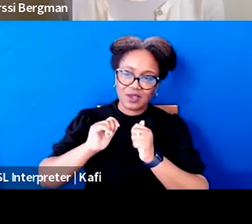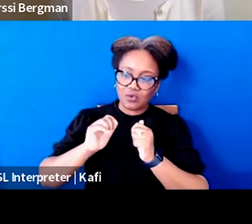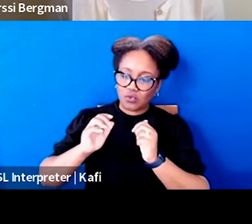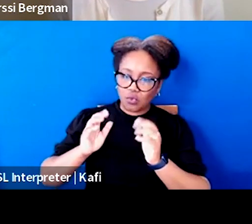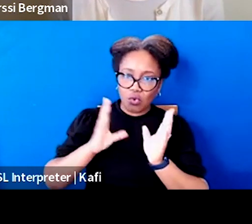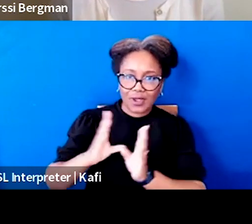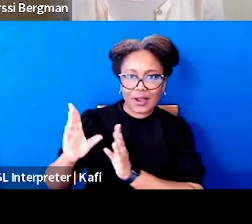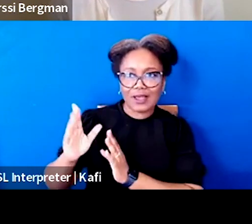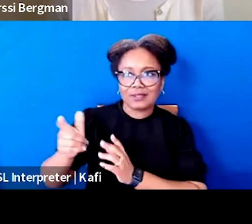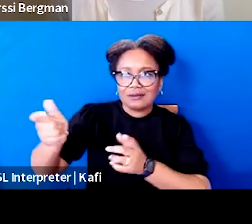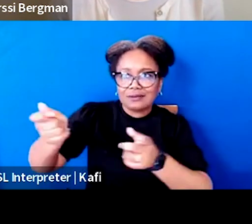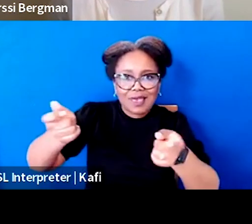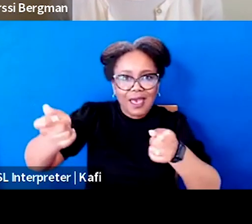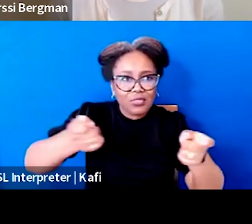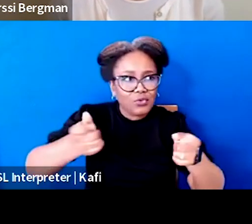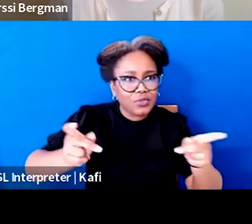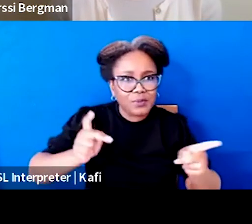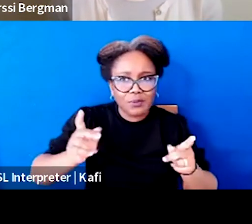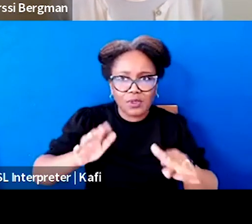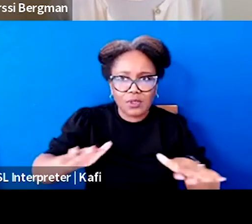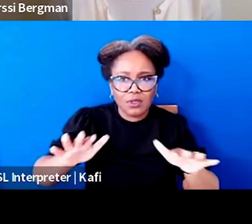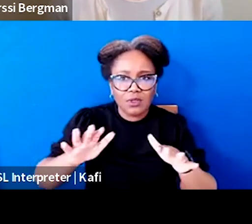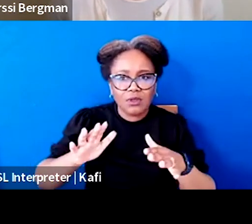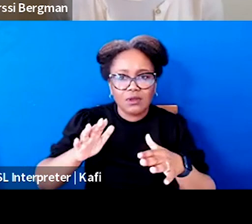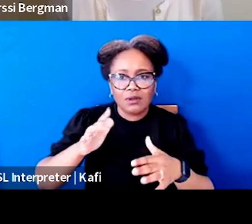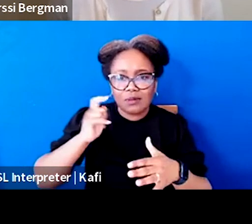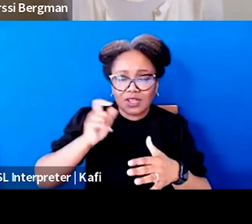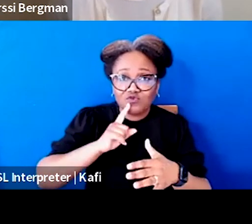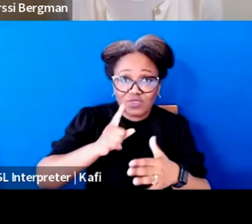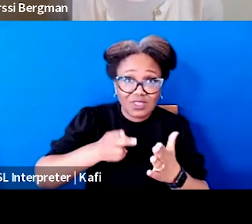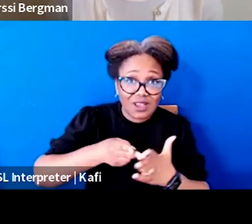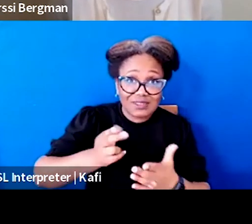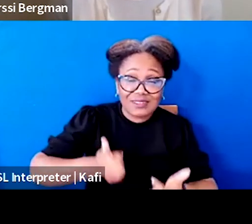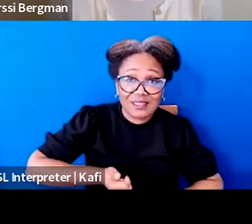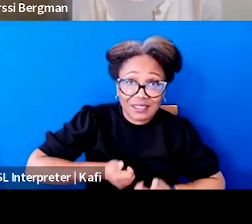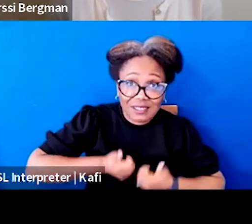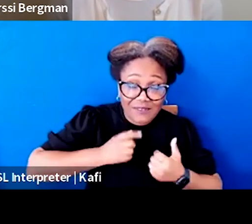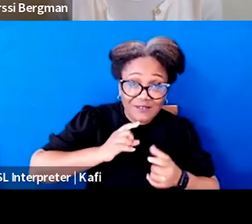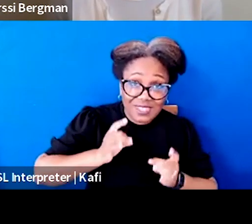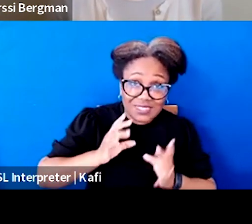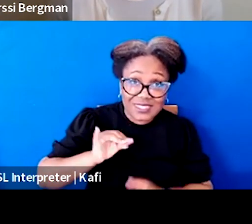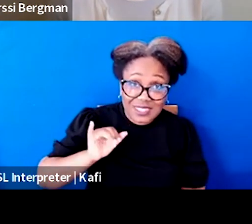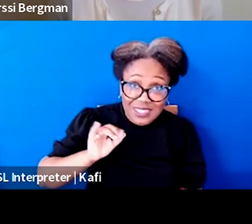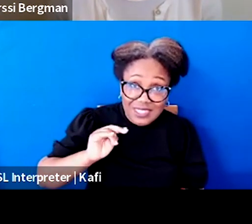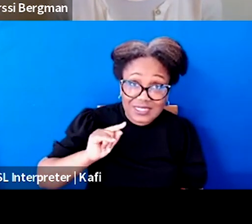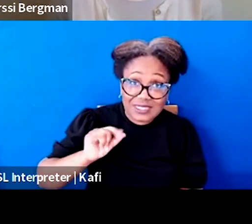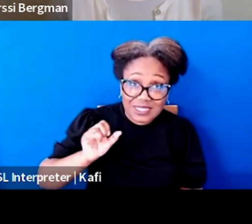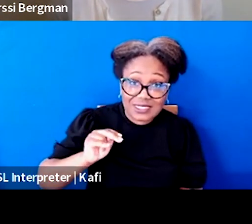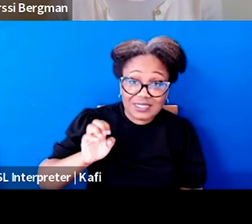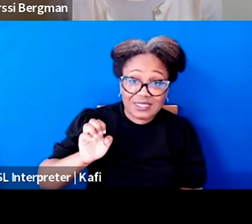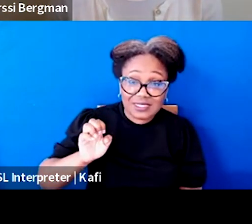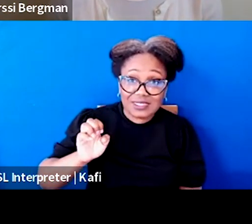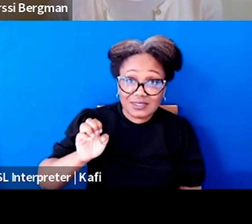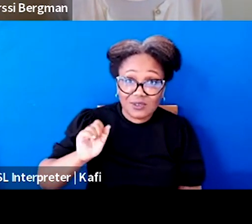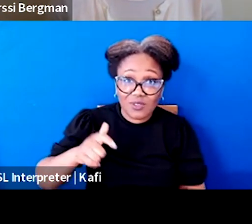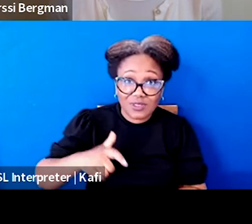when life is so intense all the time. And so to be able to like take a step back, because I think it's really easy, sorry, my